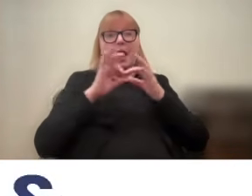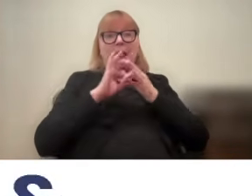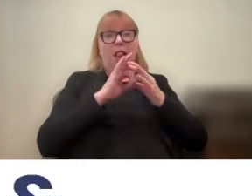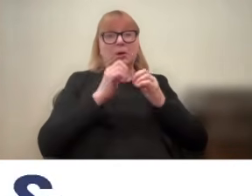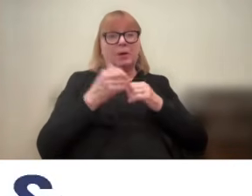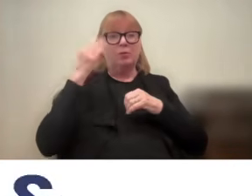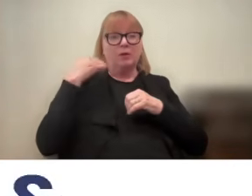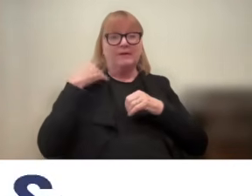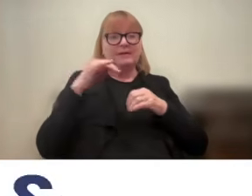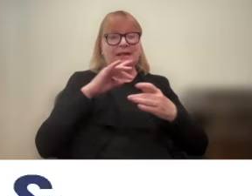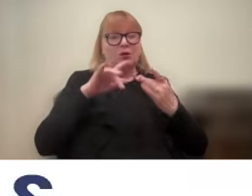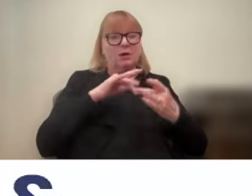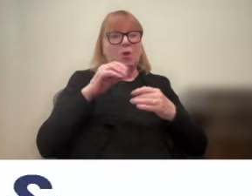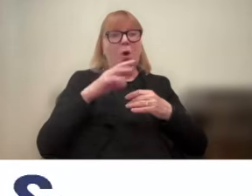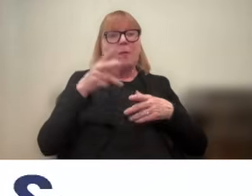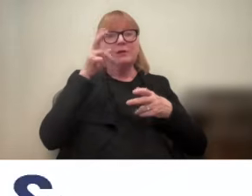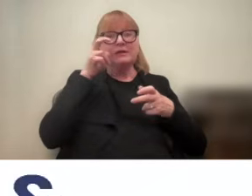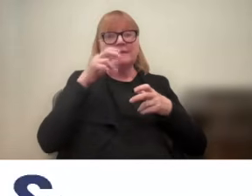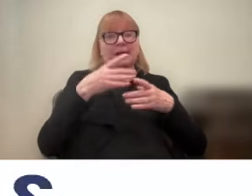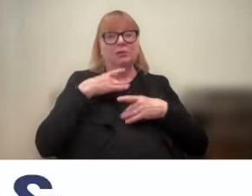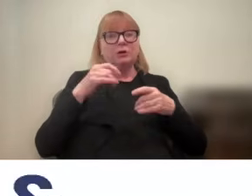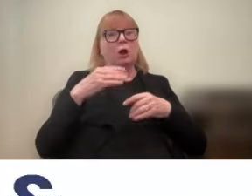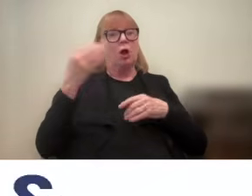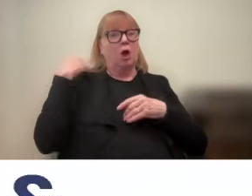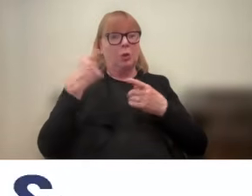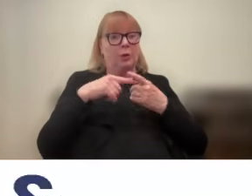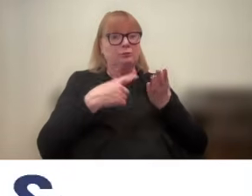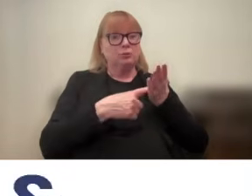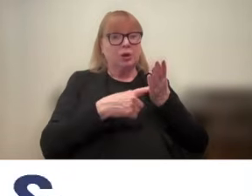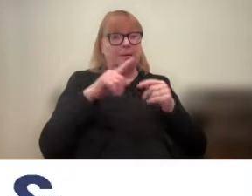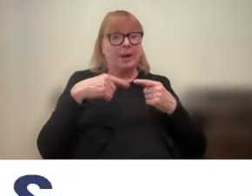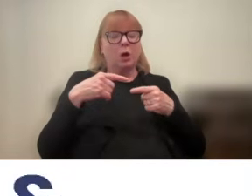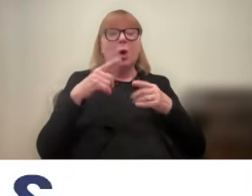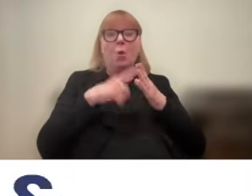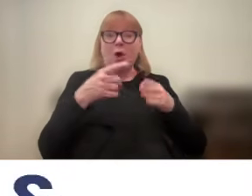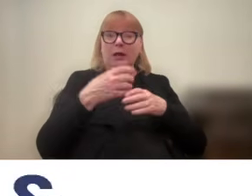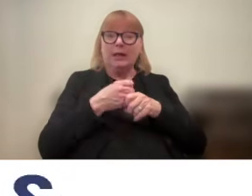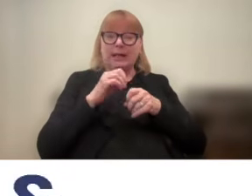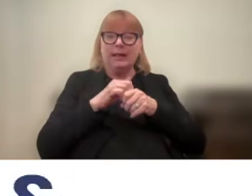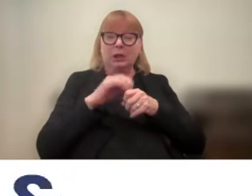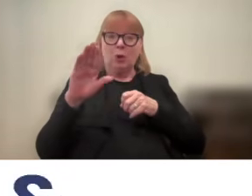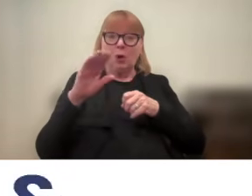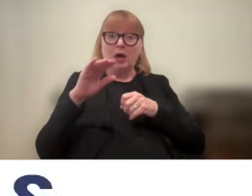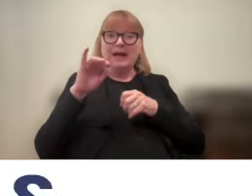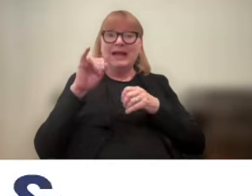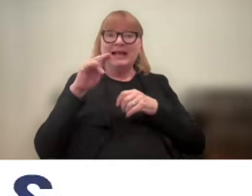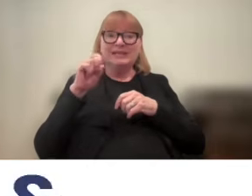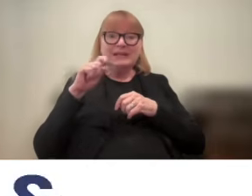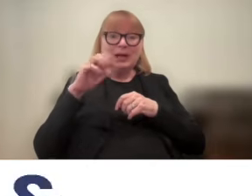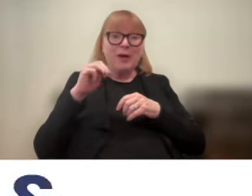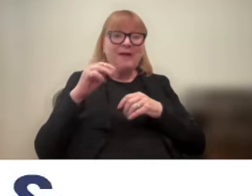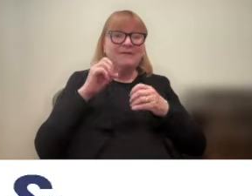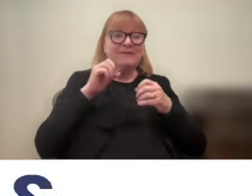previous interactions or perceived interests. So earlier when we were talking about what you're getting in your Instagram feeds and what do